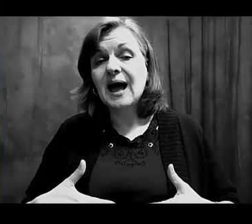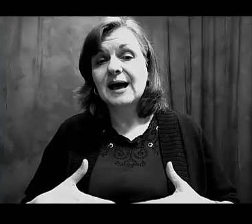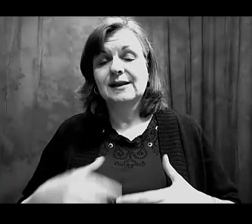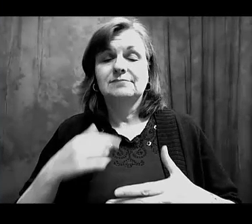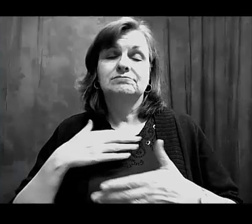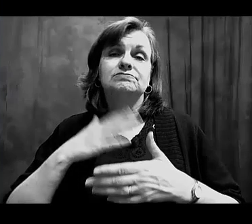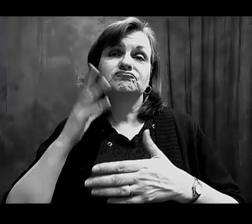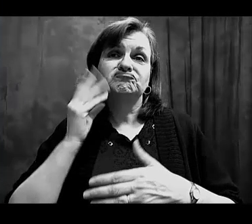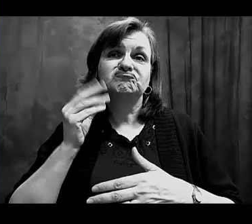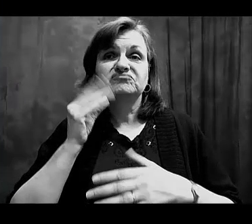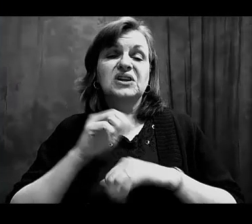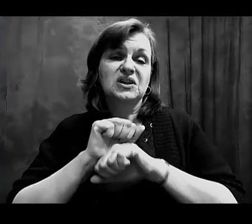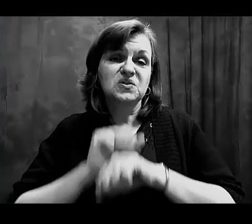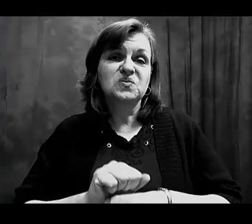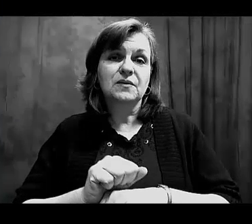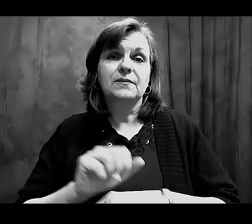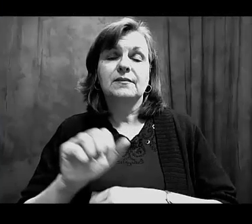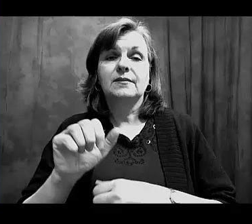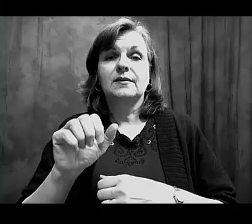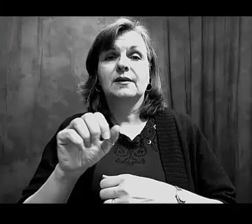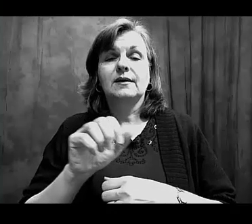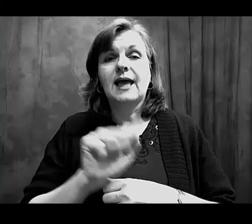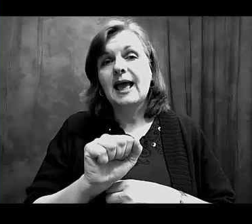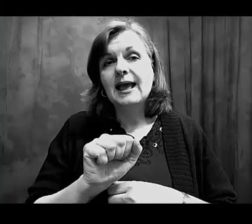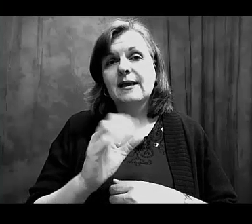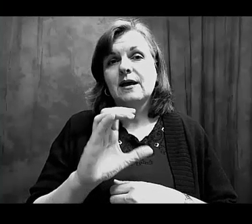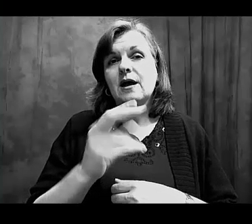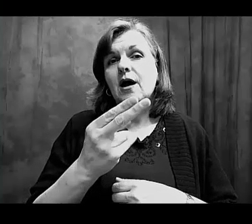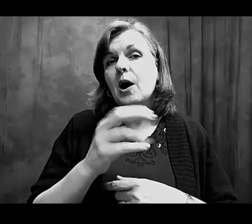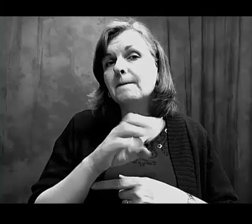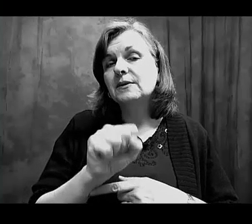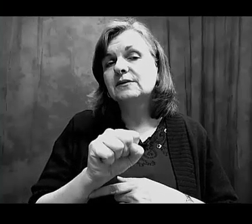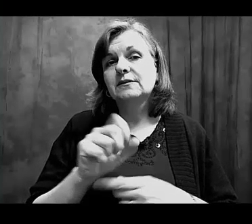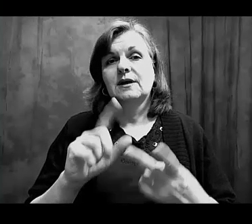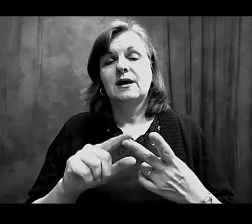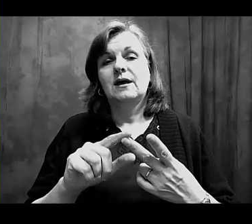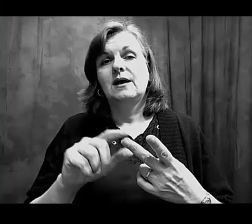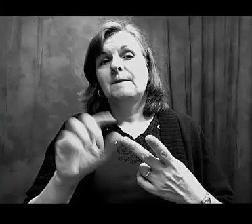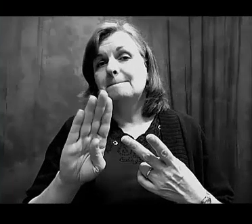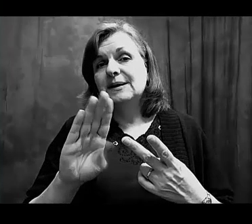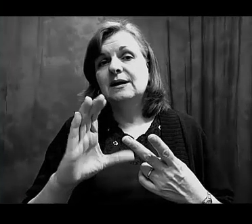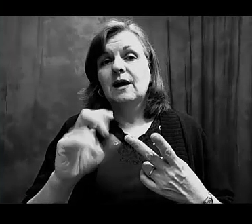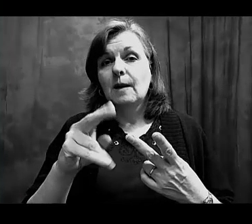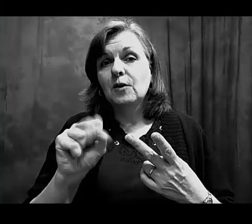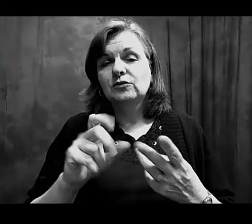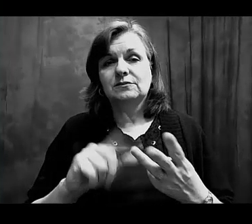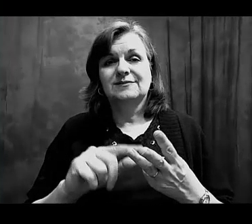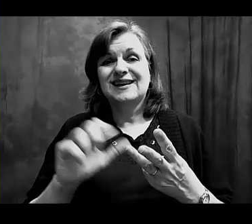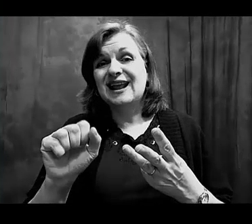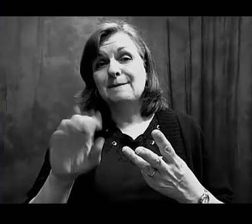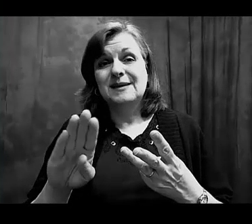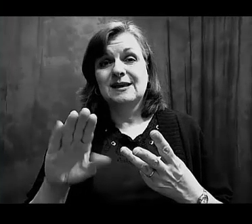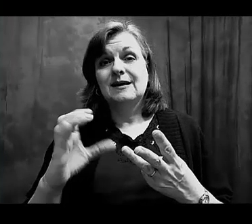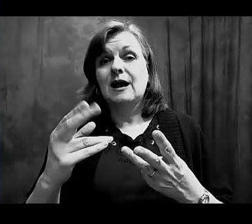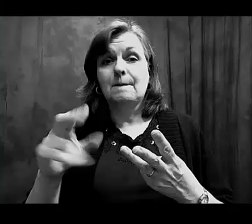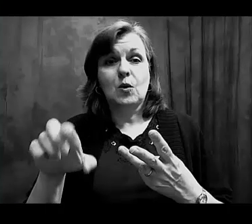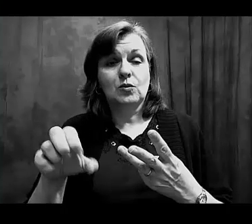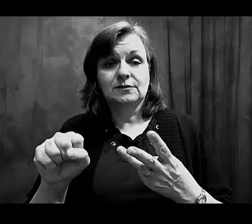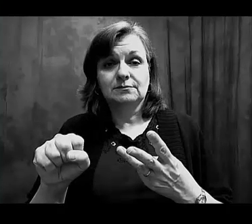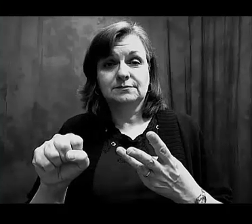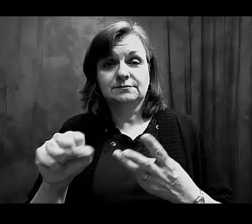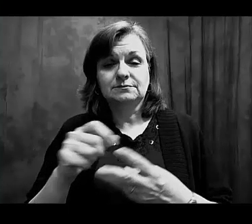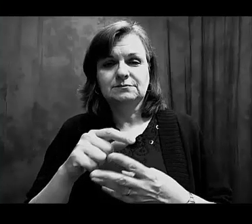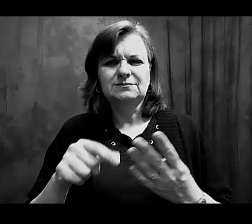to A carbos, B carbos, and AB carbohydrates and proteins,